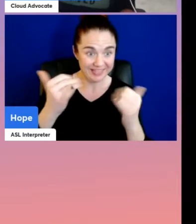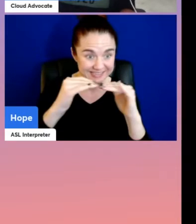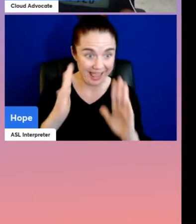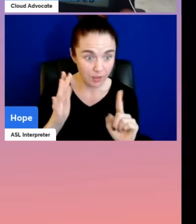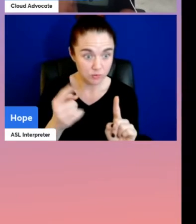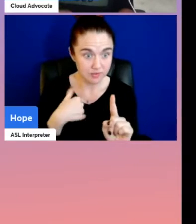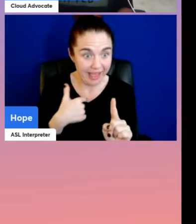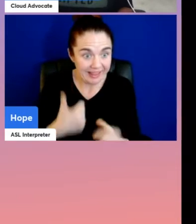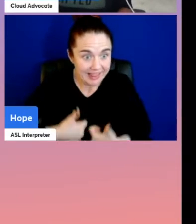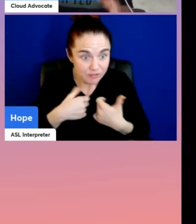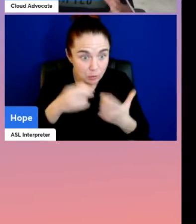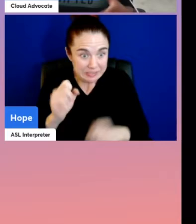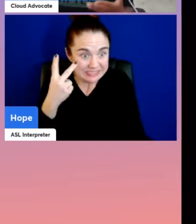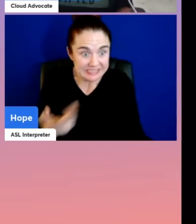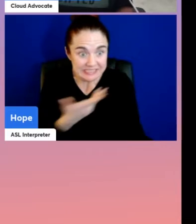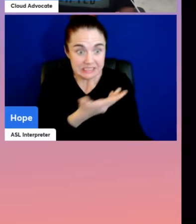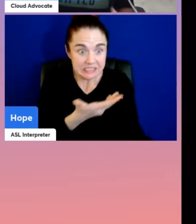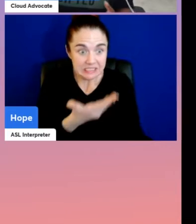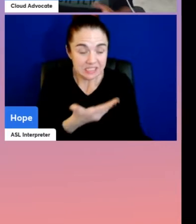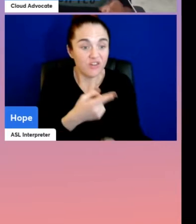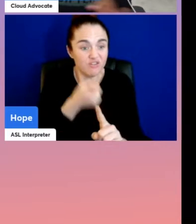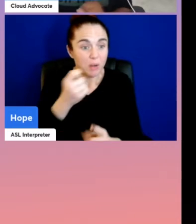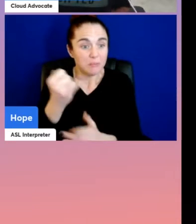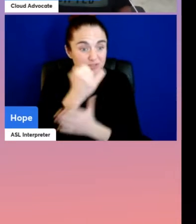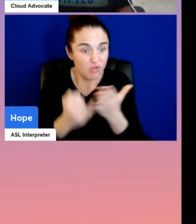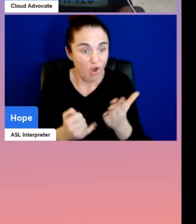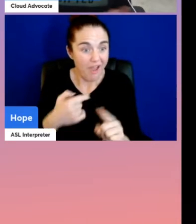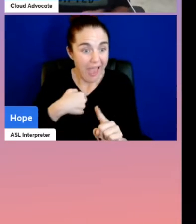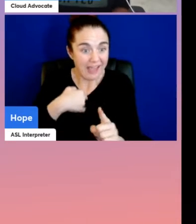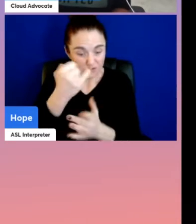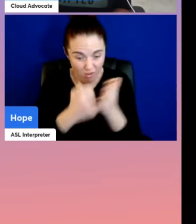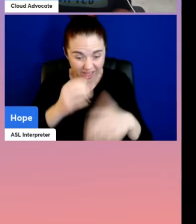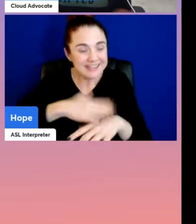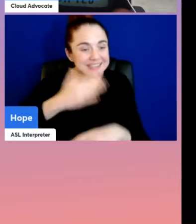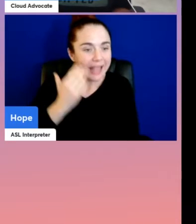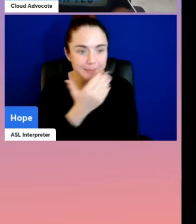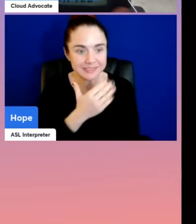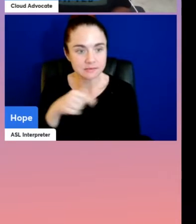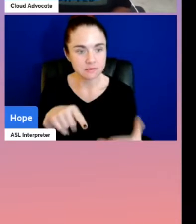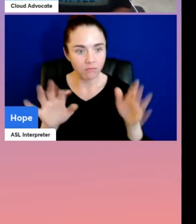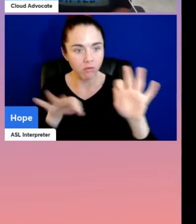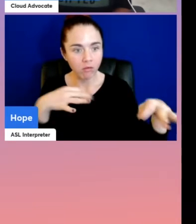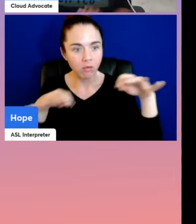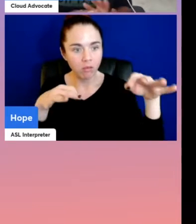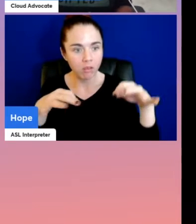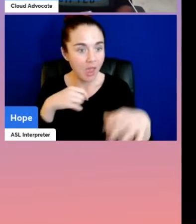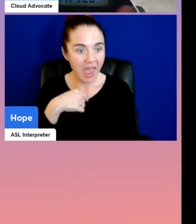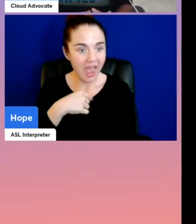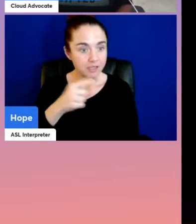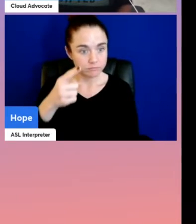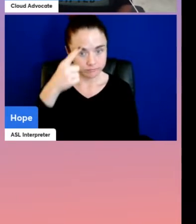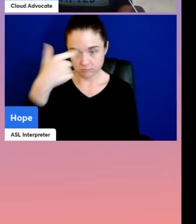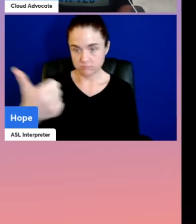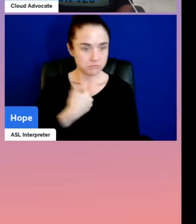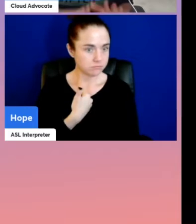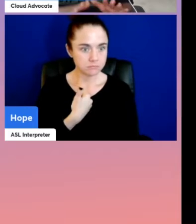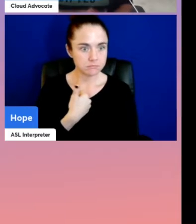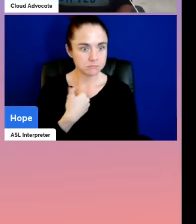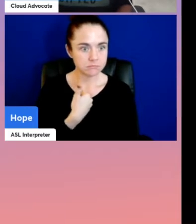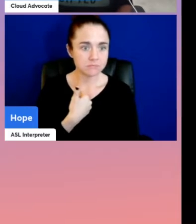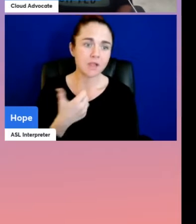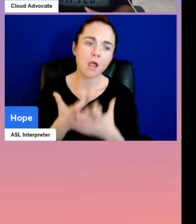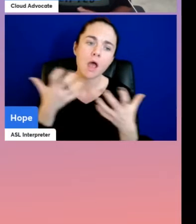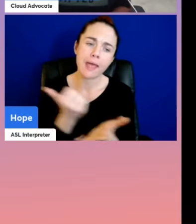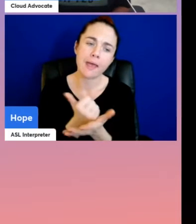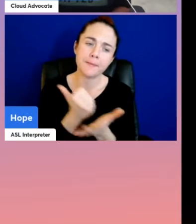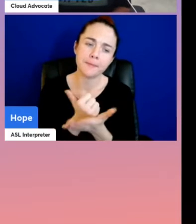in from a sketch I drew on a napkin and I DIY'd it. I definitely had a ton of help from my